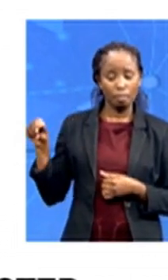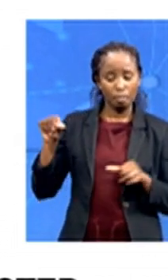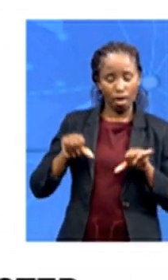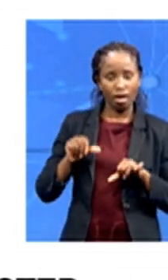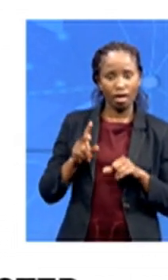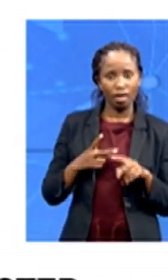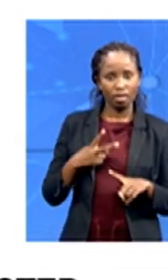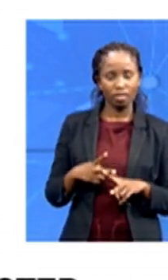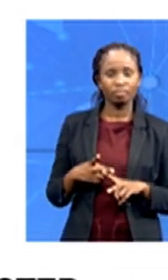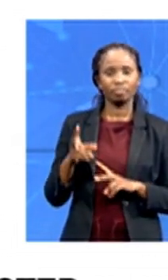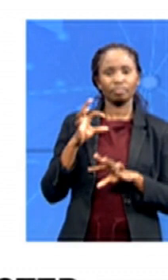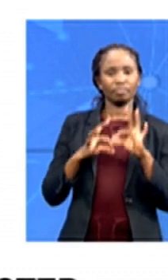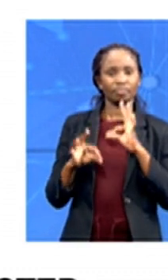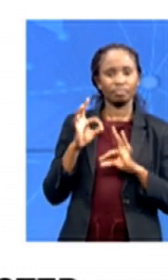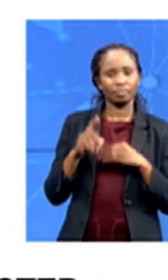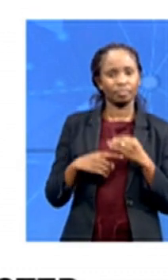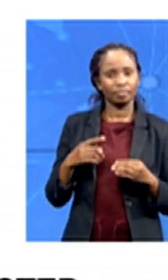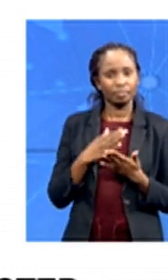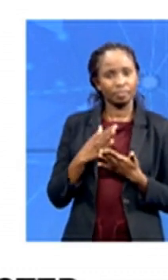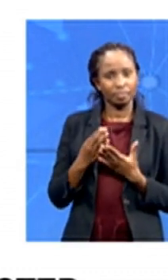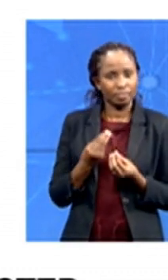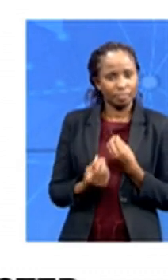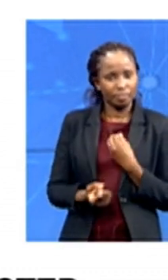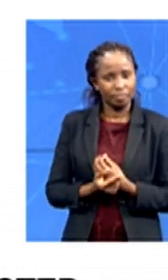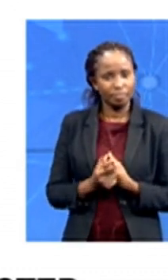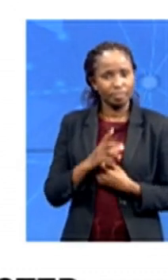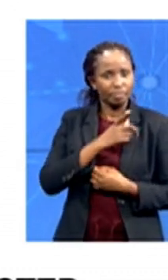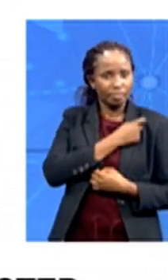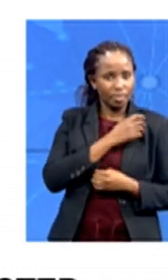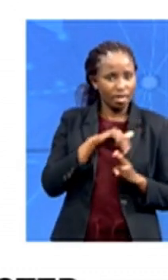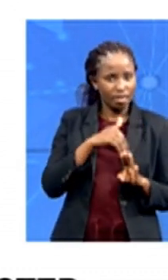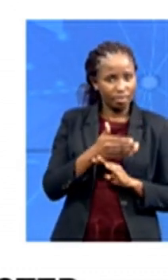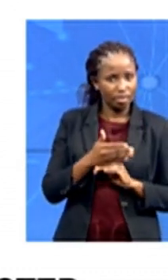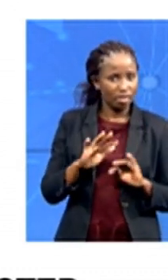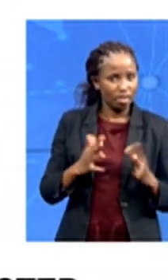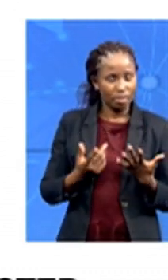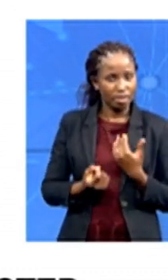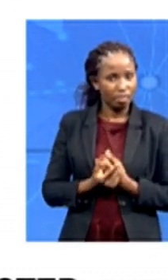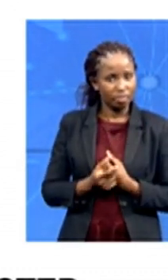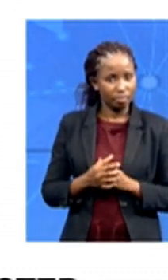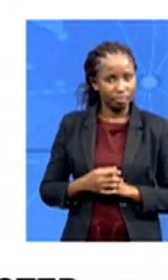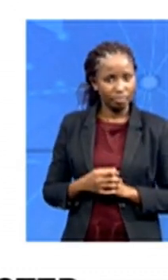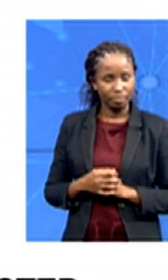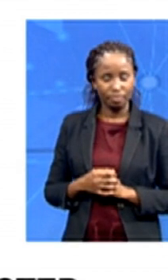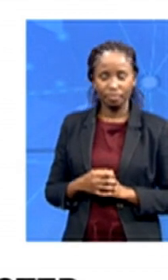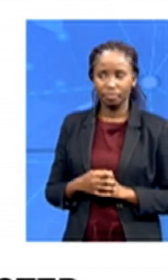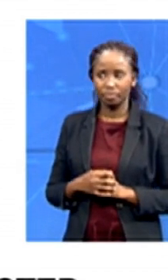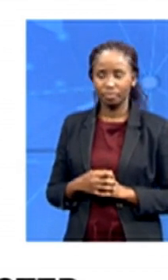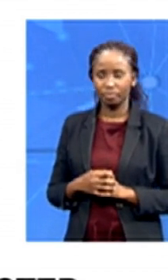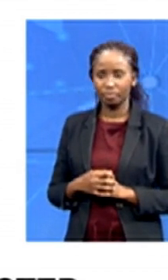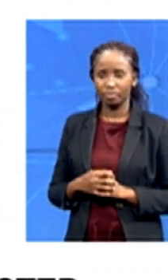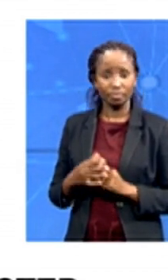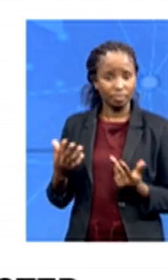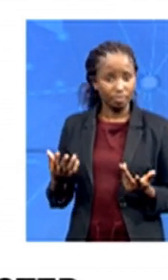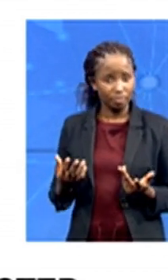following immunizations reporting microsite. So I think, Flora, the floor is yours, and